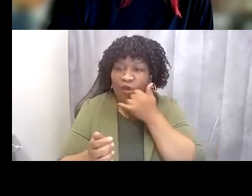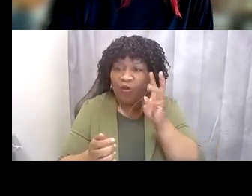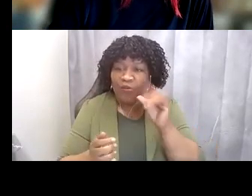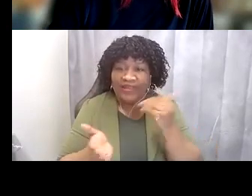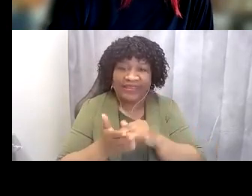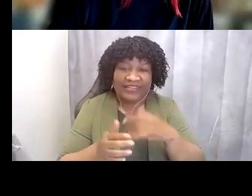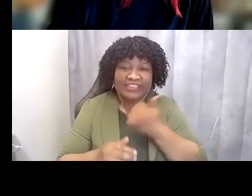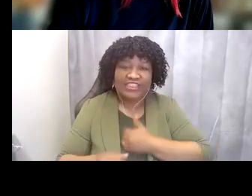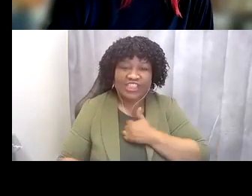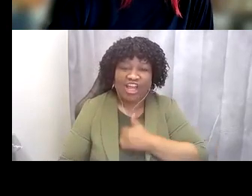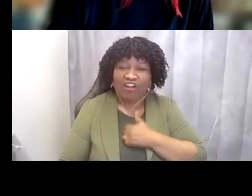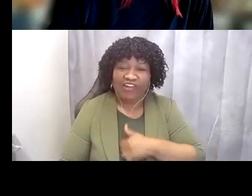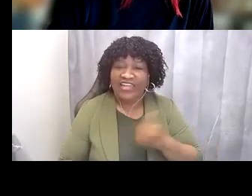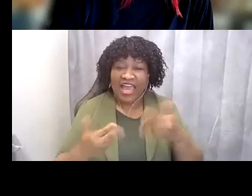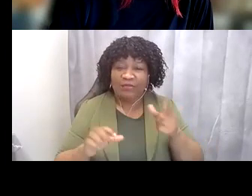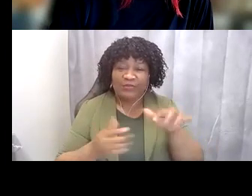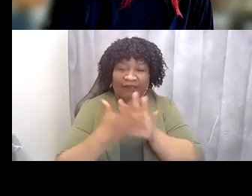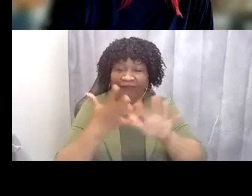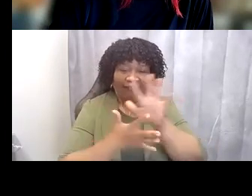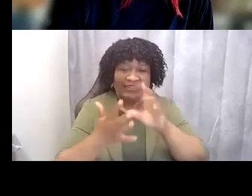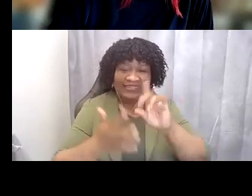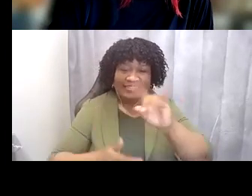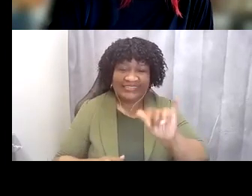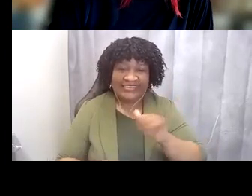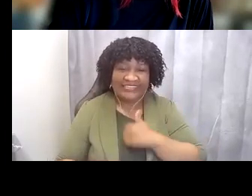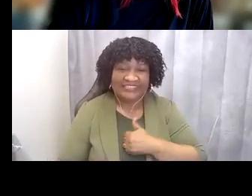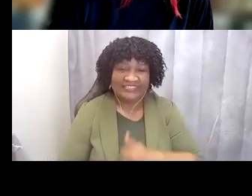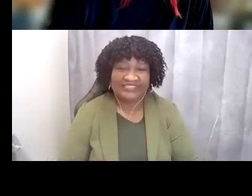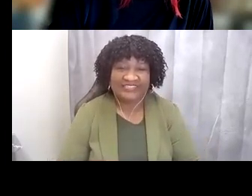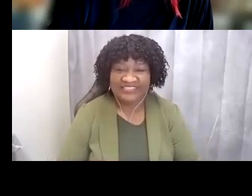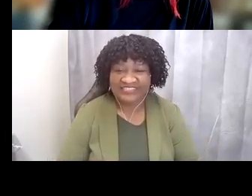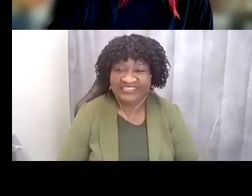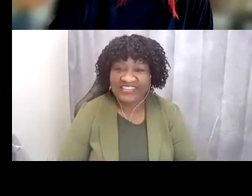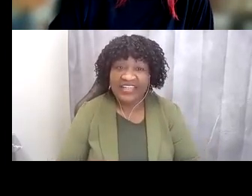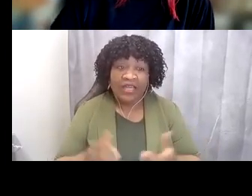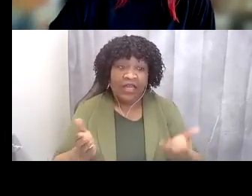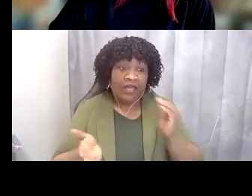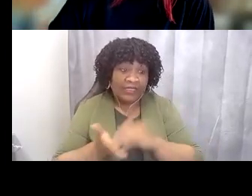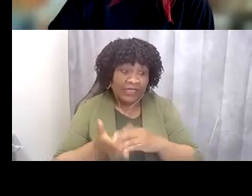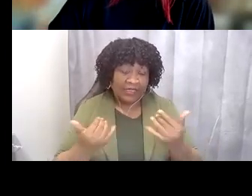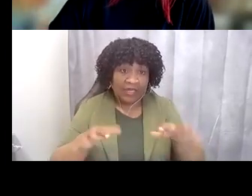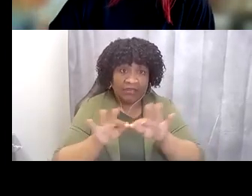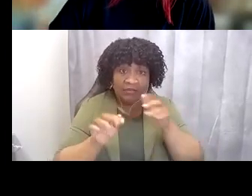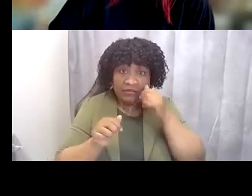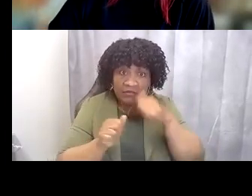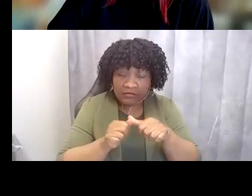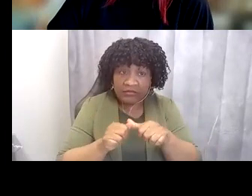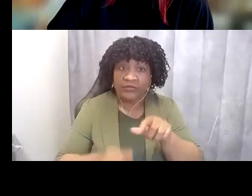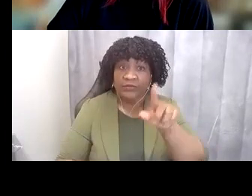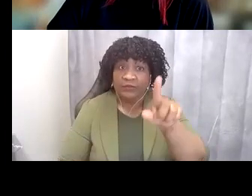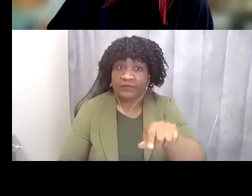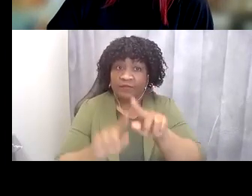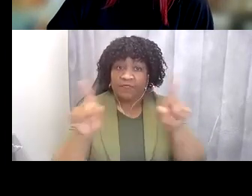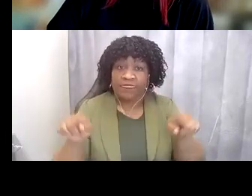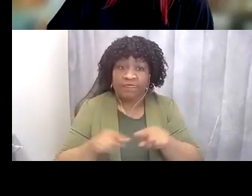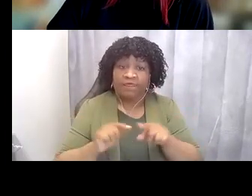y'all. Don't mean to make you dizzy. All right. So again, a reminder that you